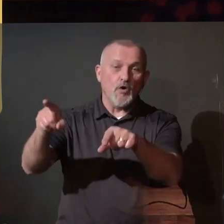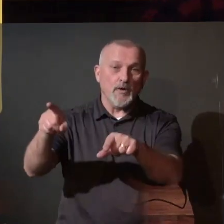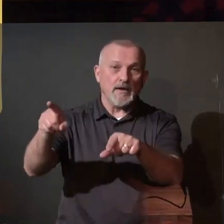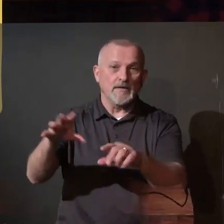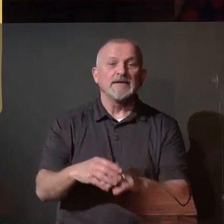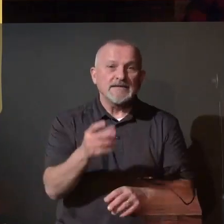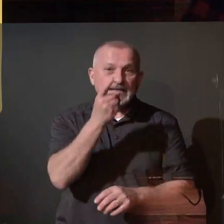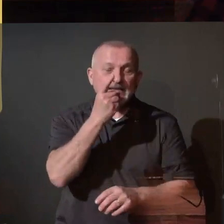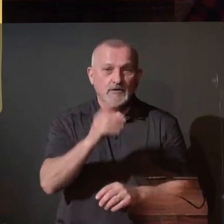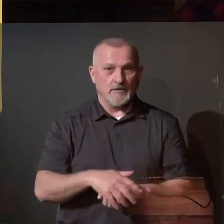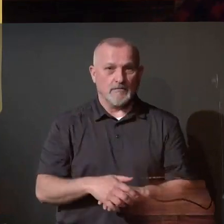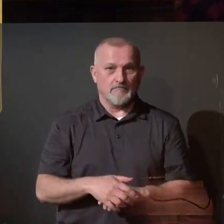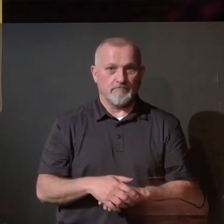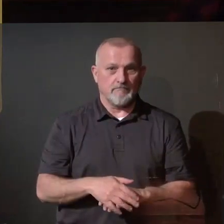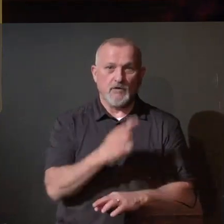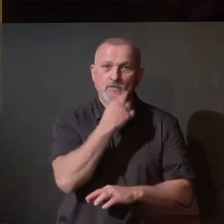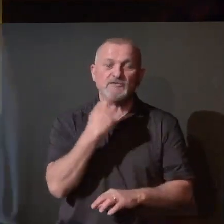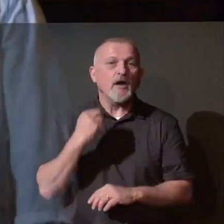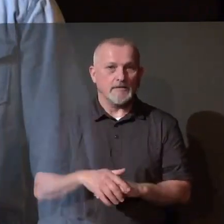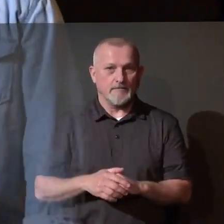disciple. Disciple.